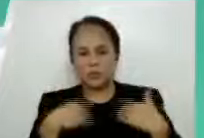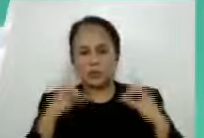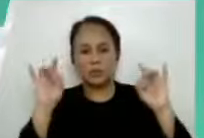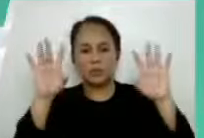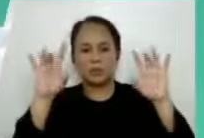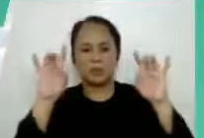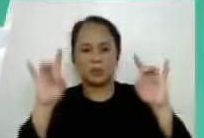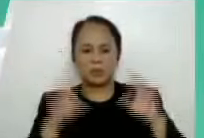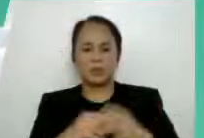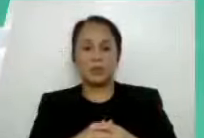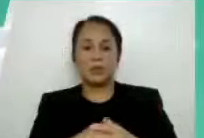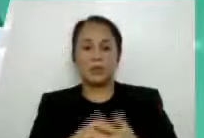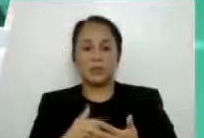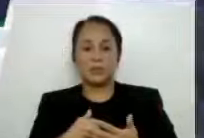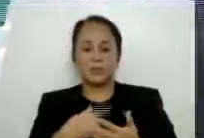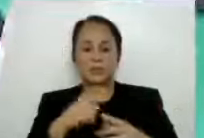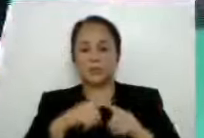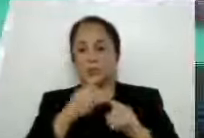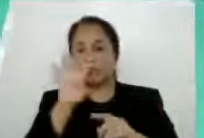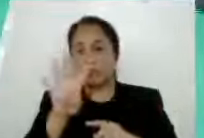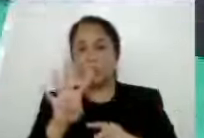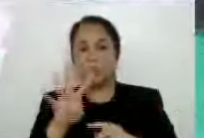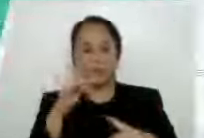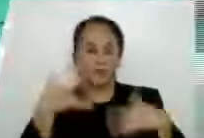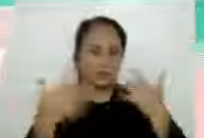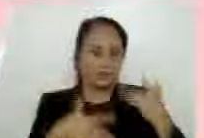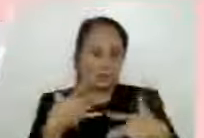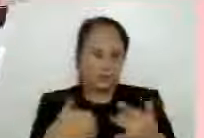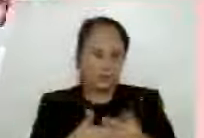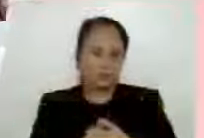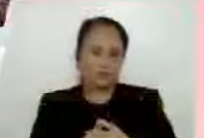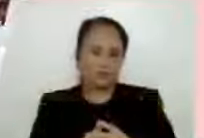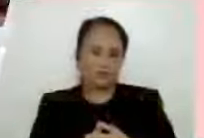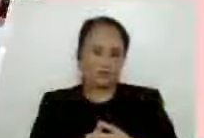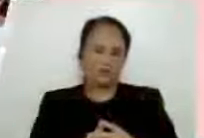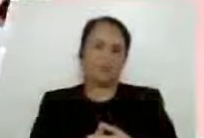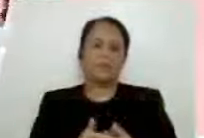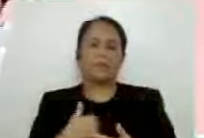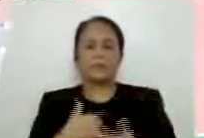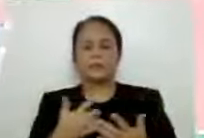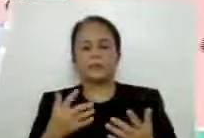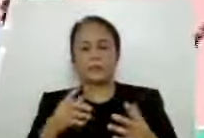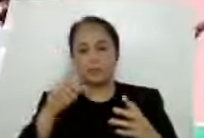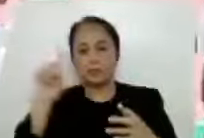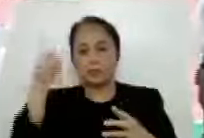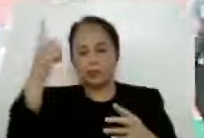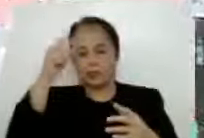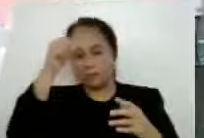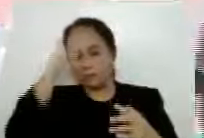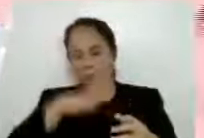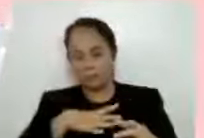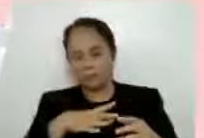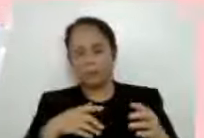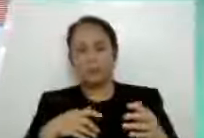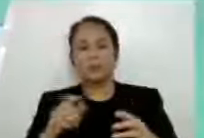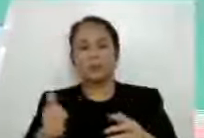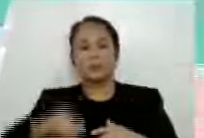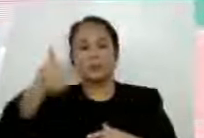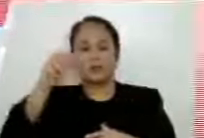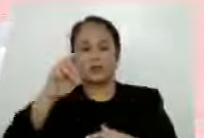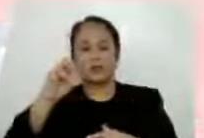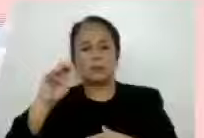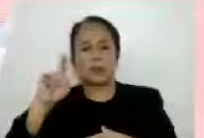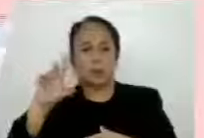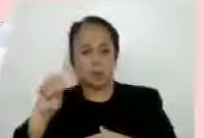Times four ang excitement ngayon. Panimula ang men's division kung saan nanaig ang Emilio Aguinaldo College Generals